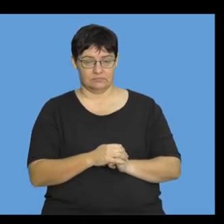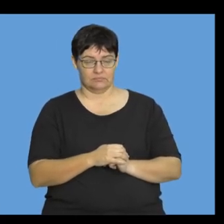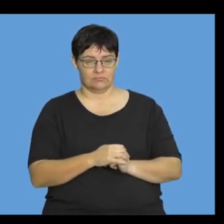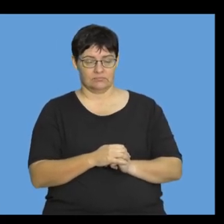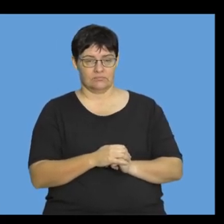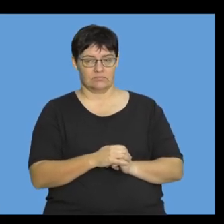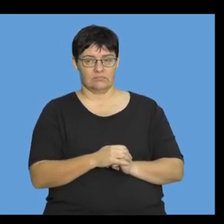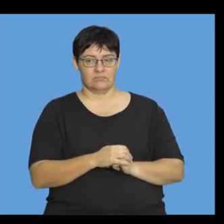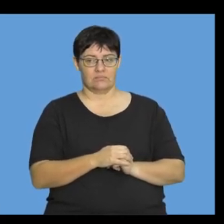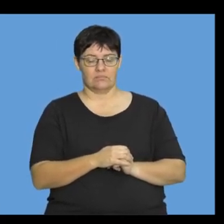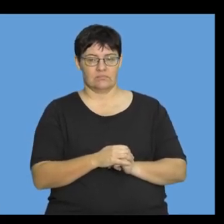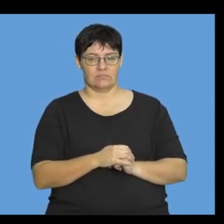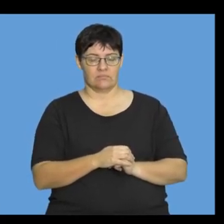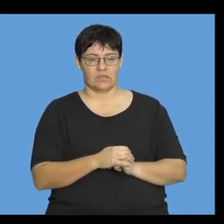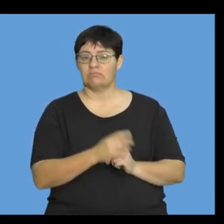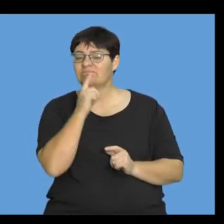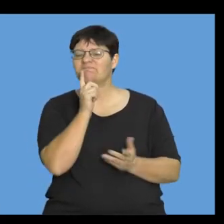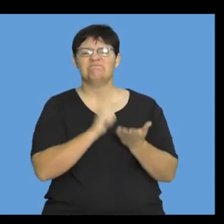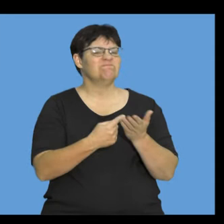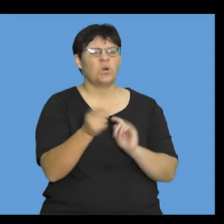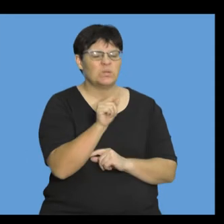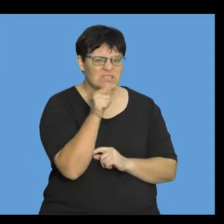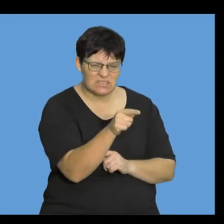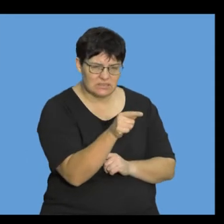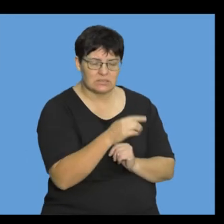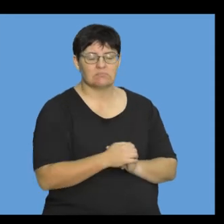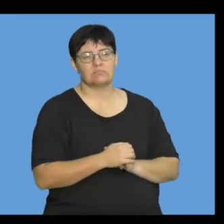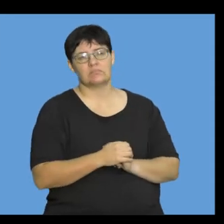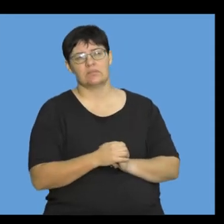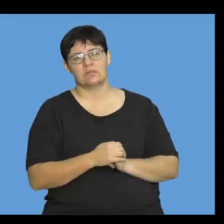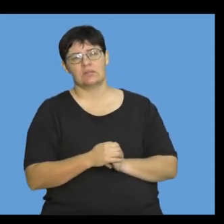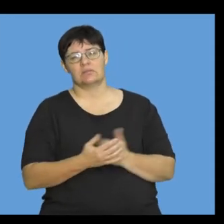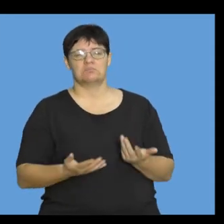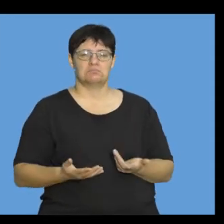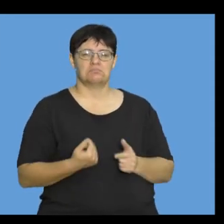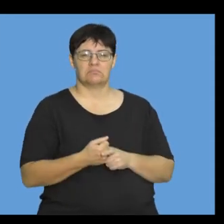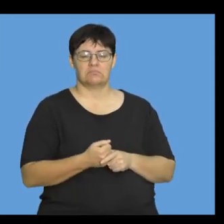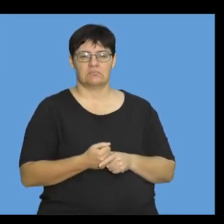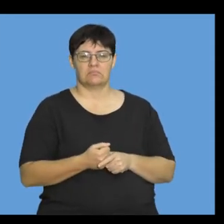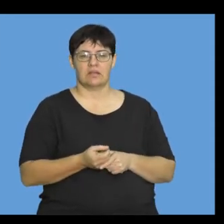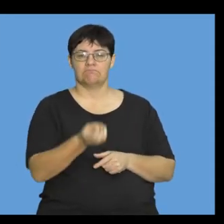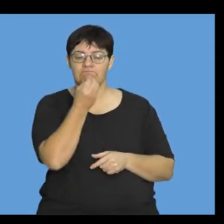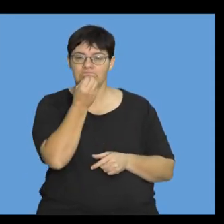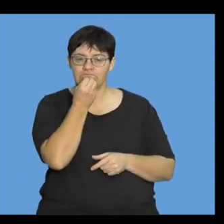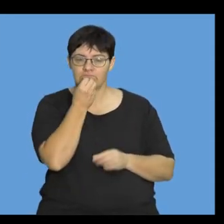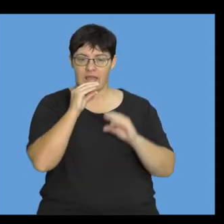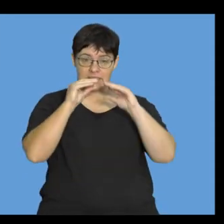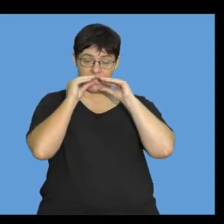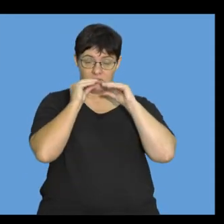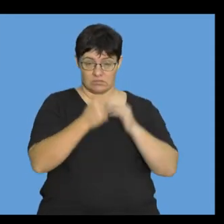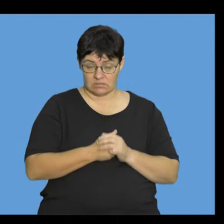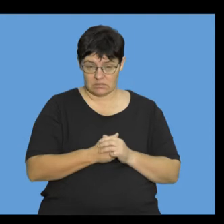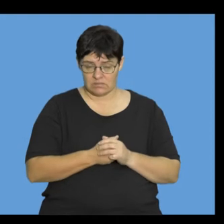right, the substrate. So what we're talking about here, so if I was talking about when I ate